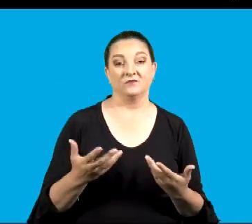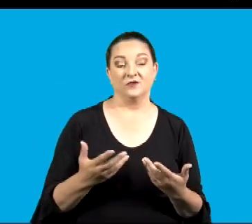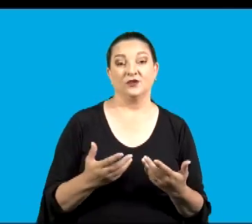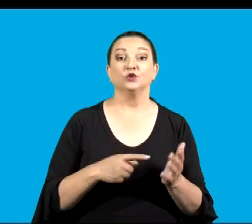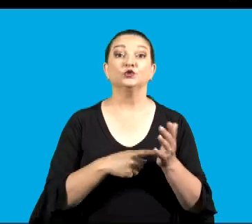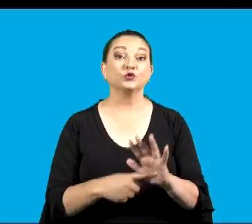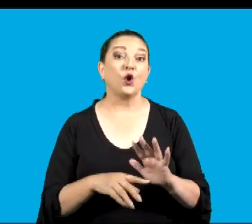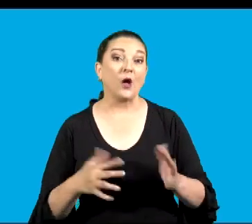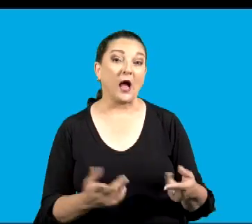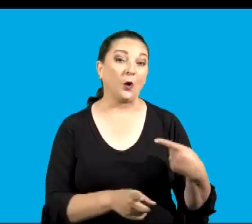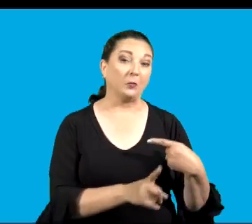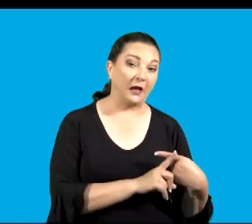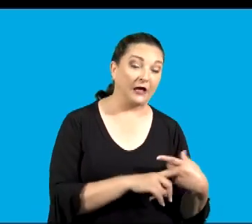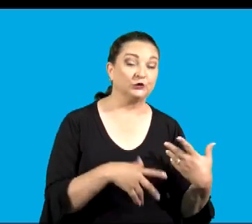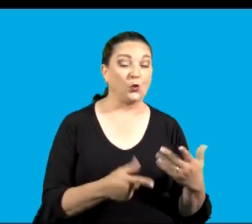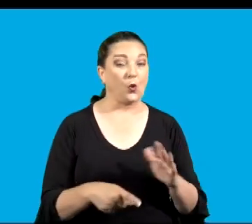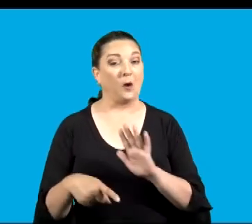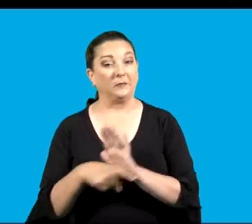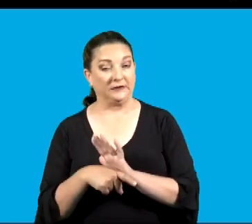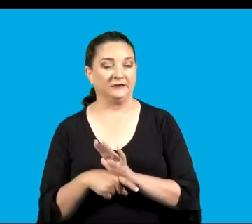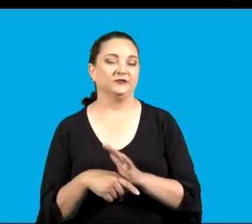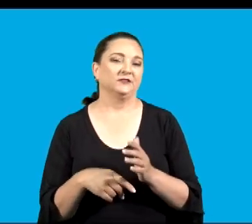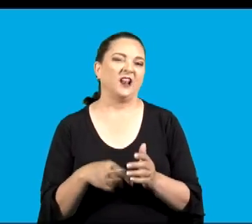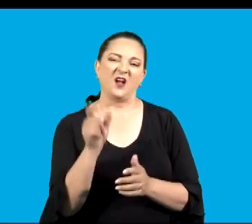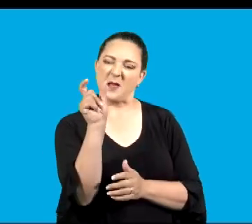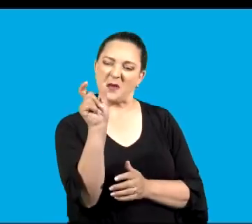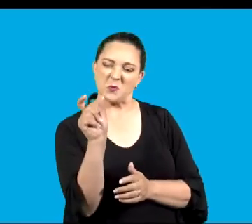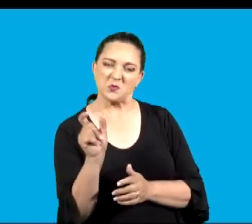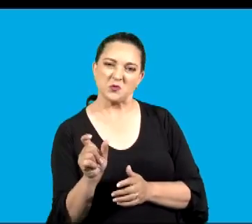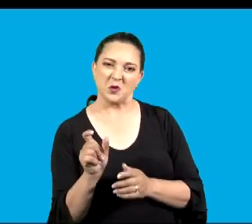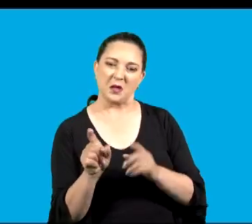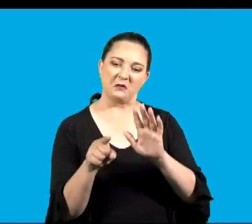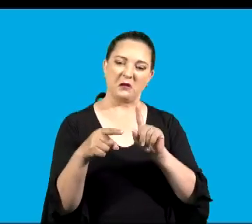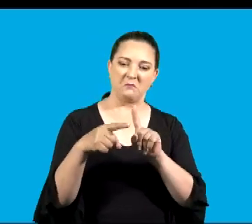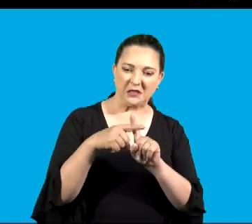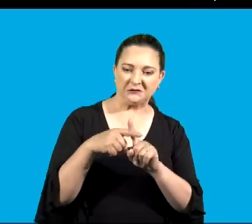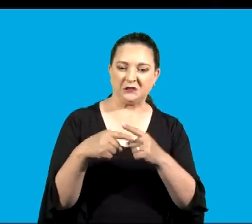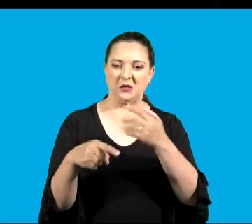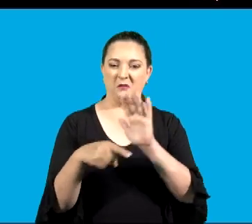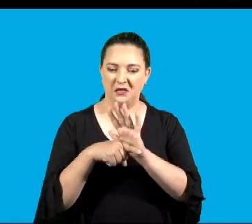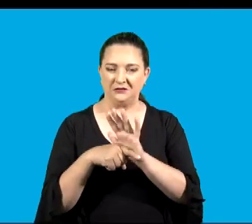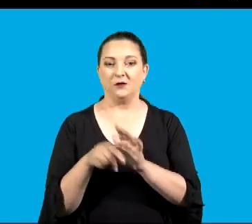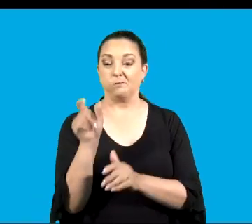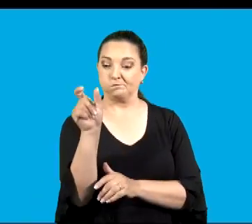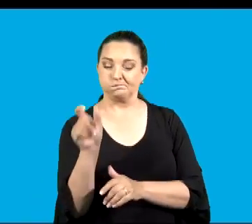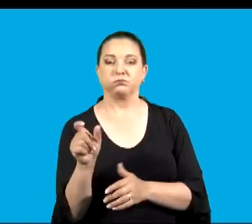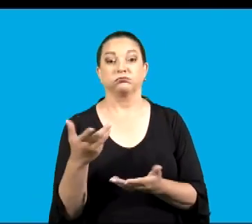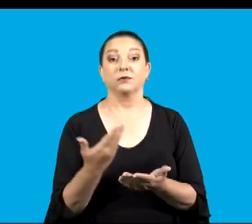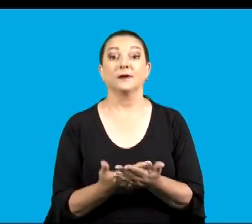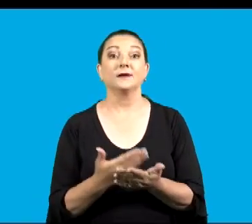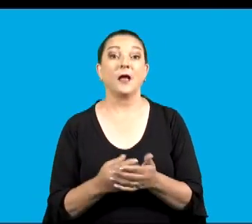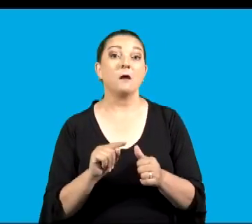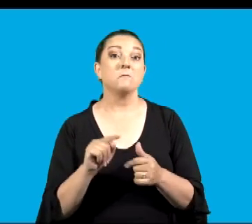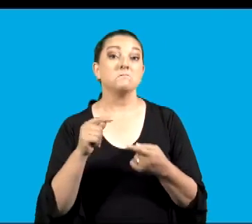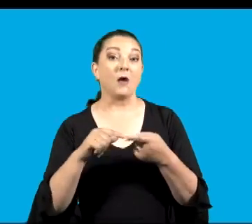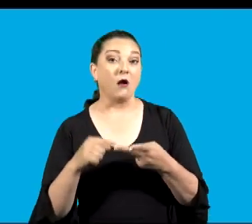plus or a minus next to each amount. And we stand to get 13 marks. Let's